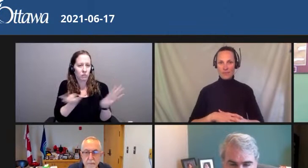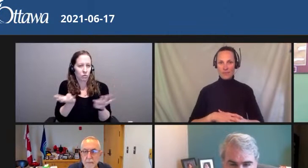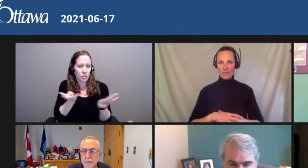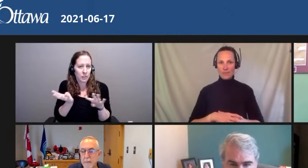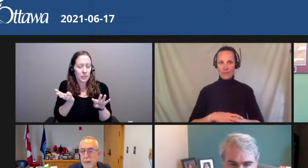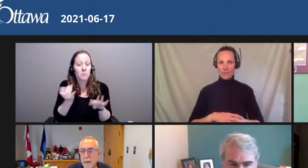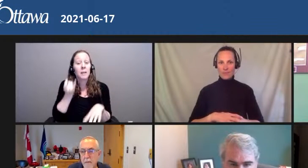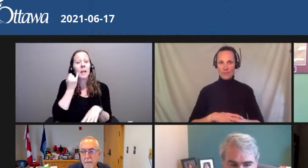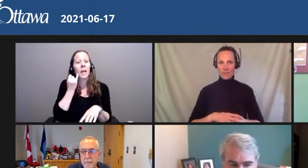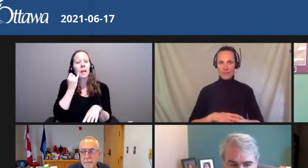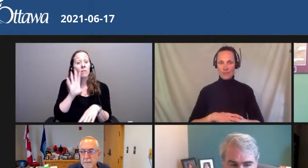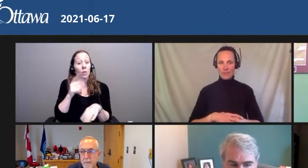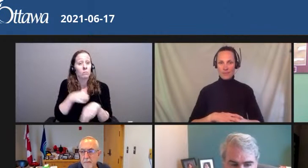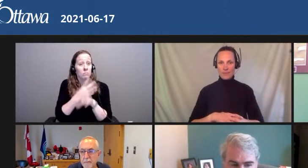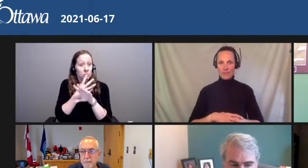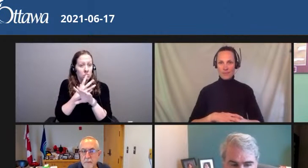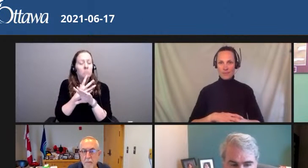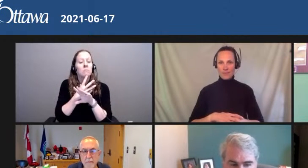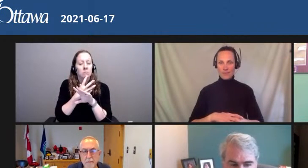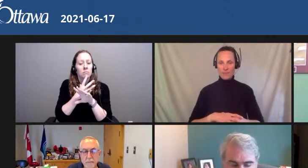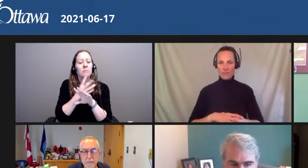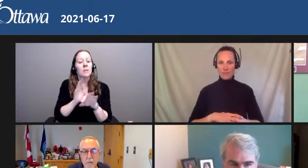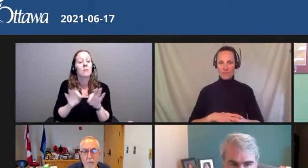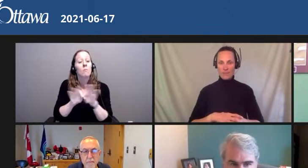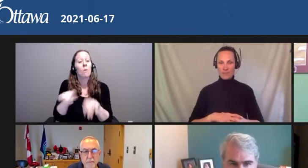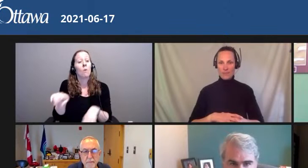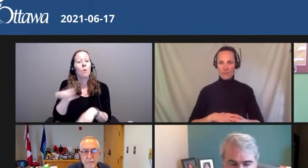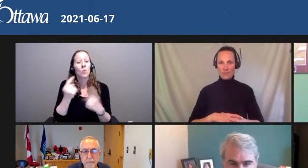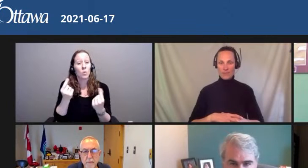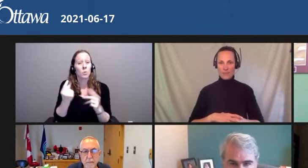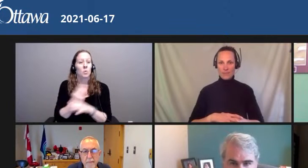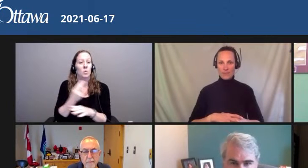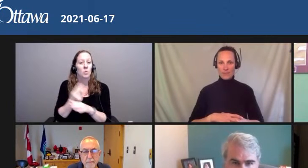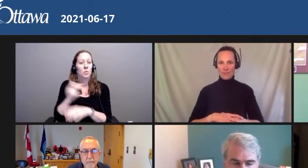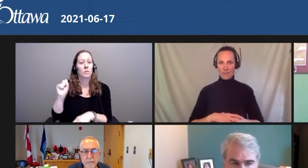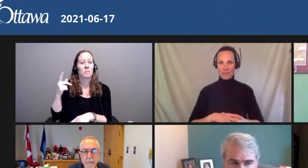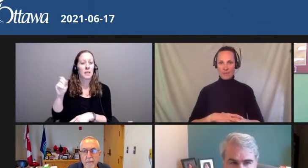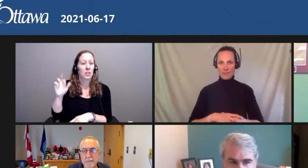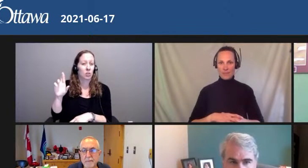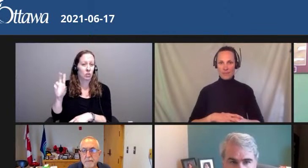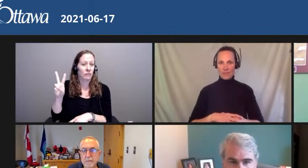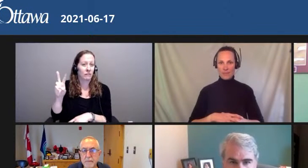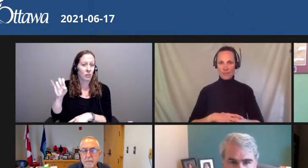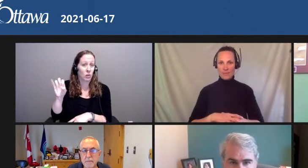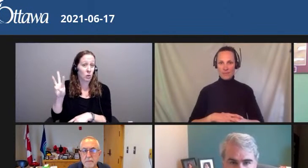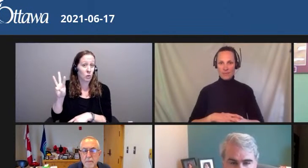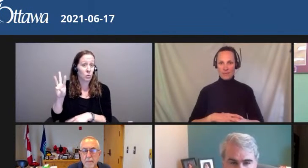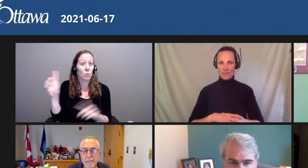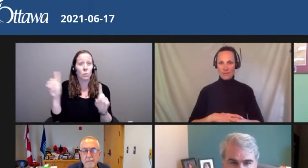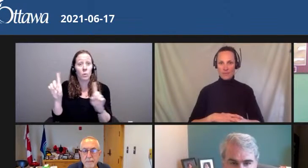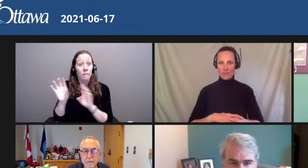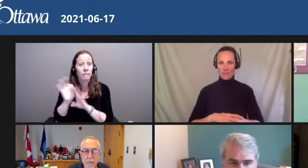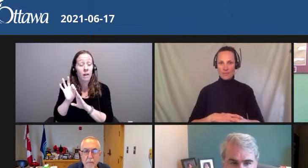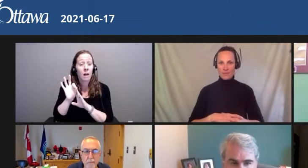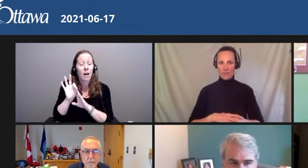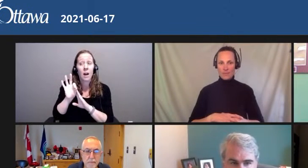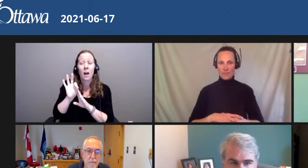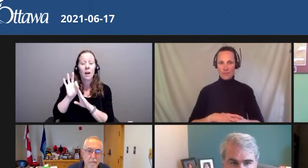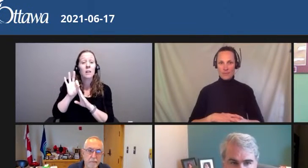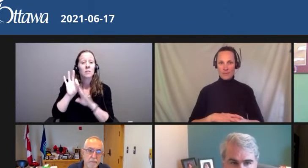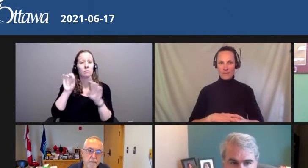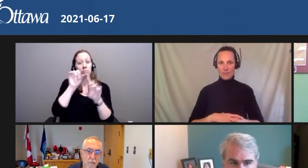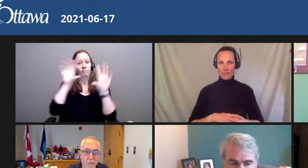speaking on Zoom, please put your view on speaker view instead of gallery view. The button for this is located at the top right corner of the Zoom video